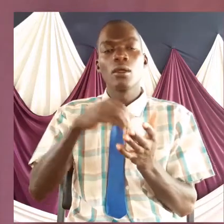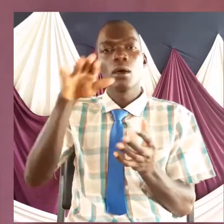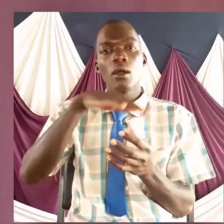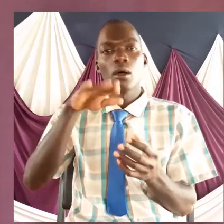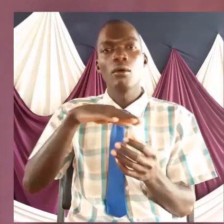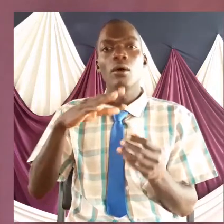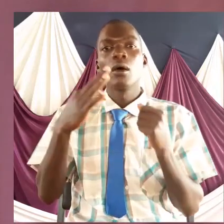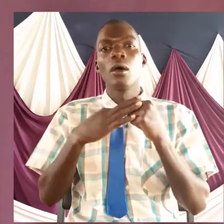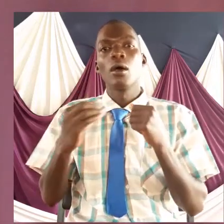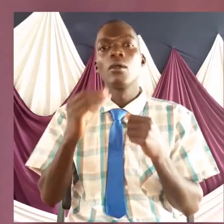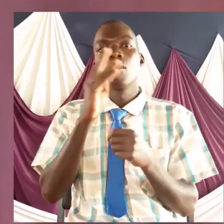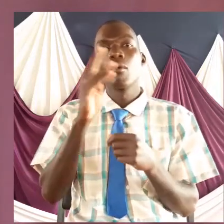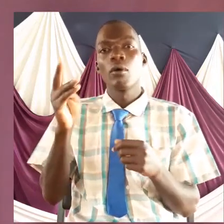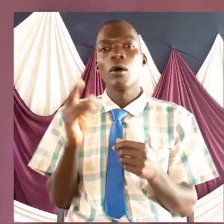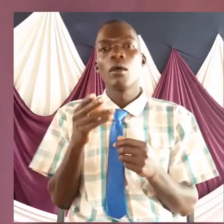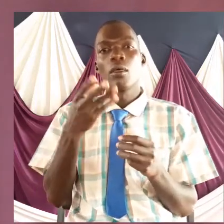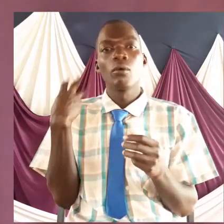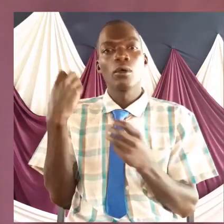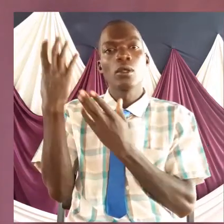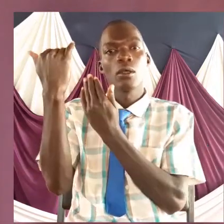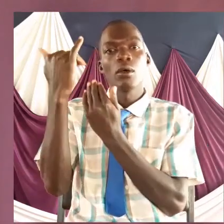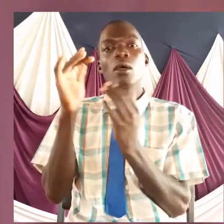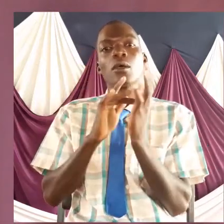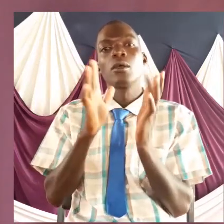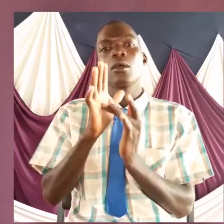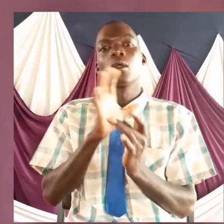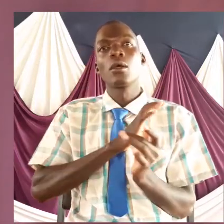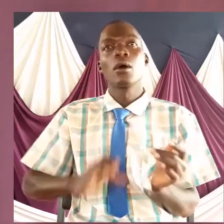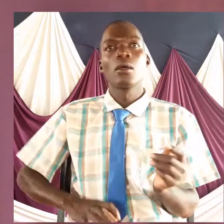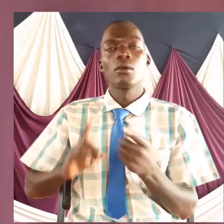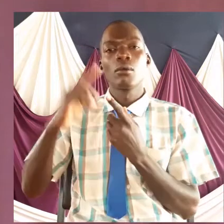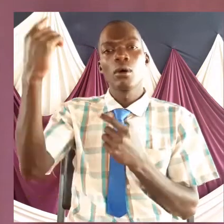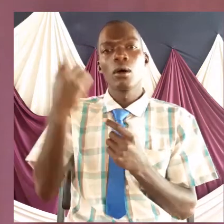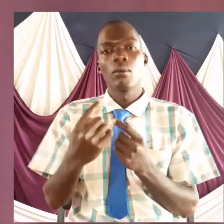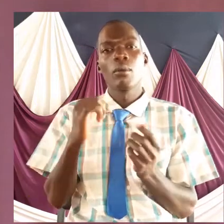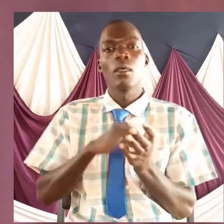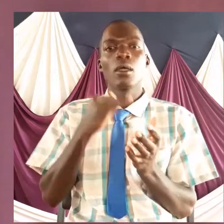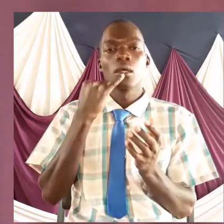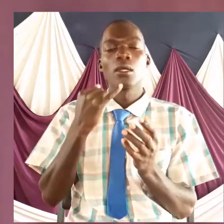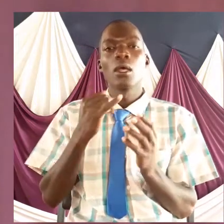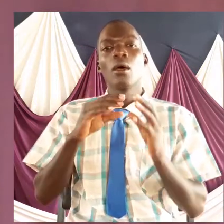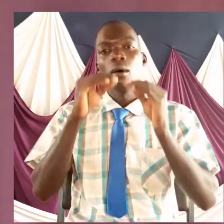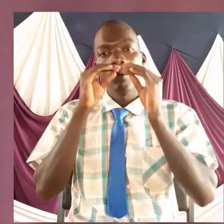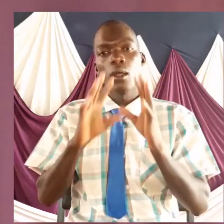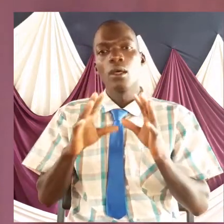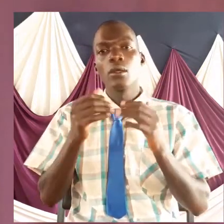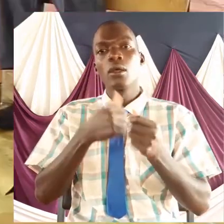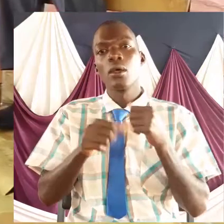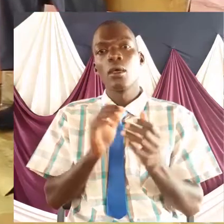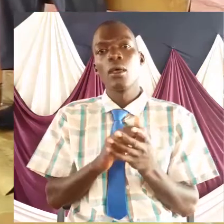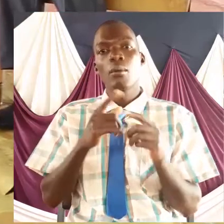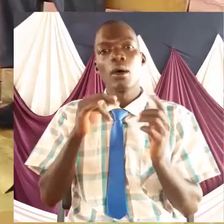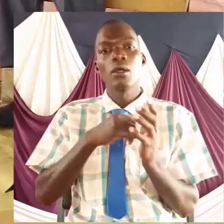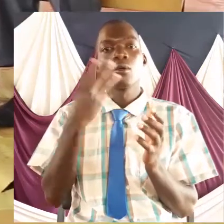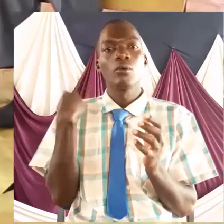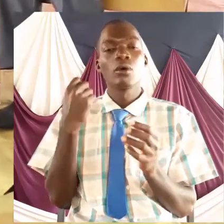Around 1844, mm-hmm. then they were expecting Jesus Christ to come, that right. is to cleanse the earthly sanctuary. Mm-hmm. But this was